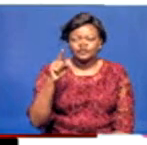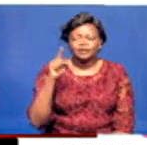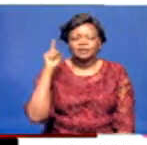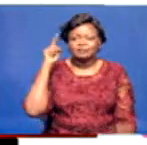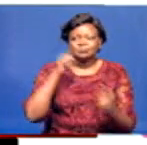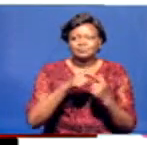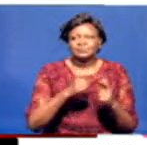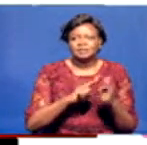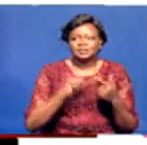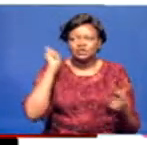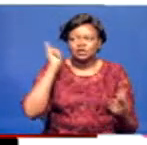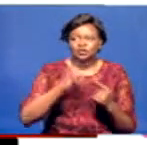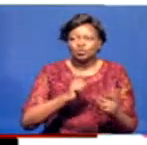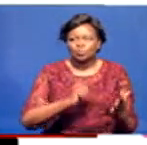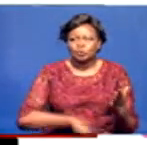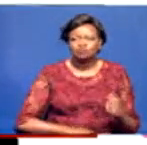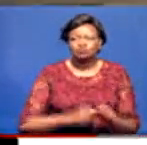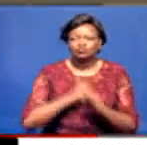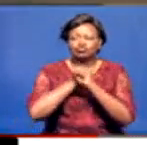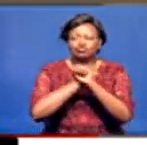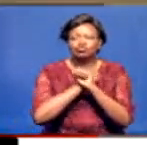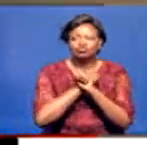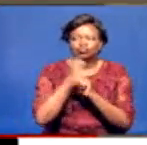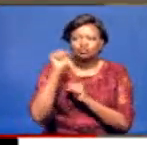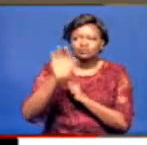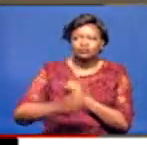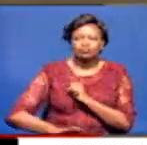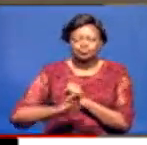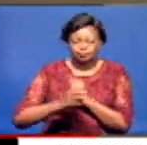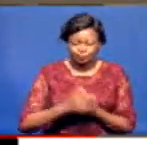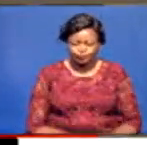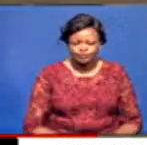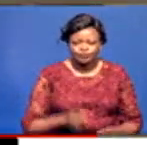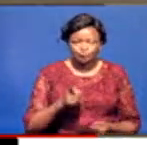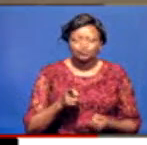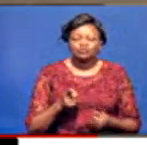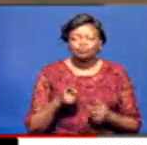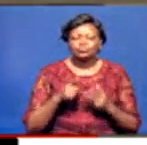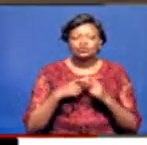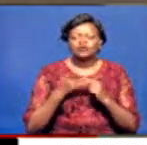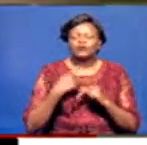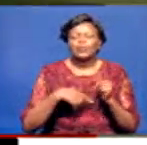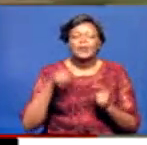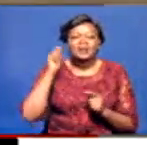is conservation of the environment. The race will be flagged off from Nandi